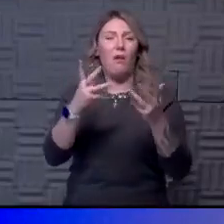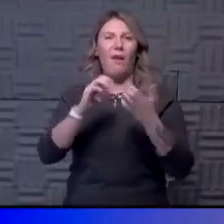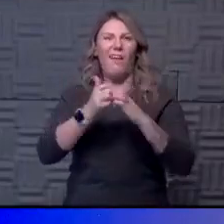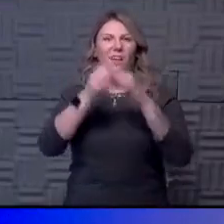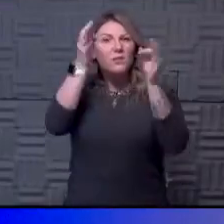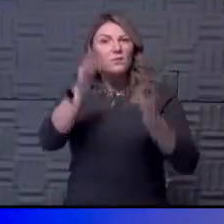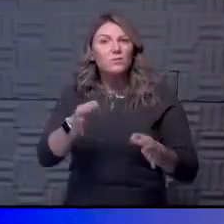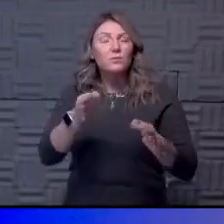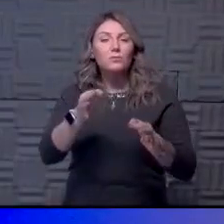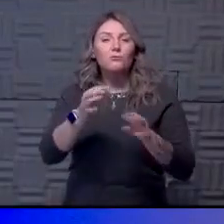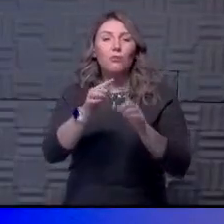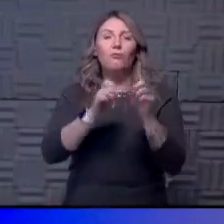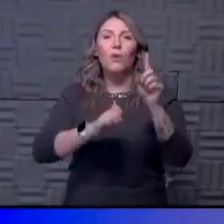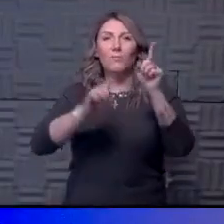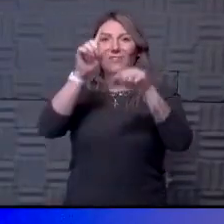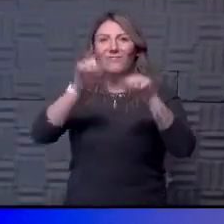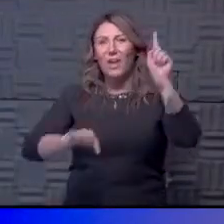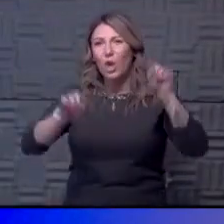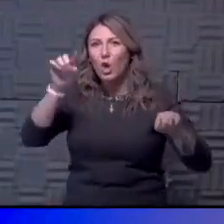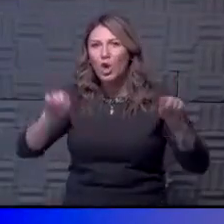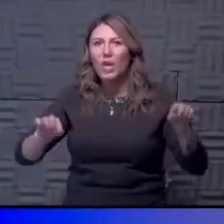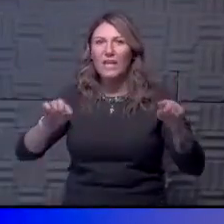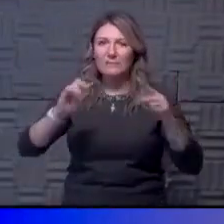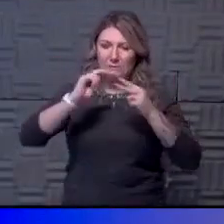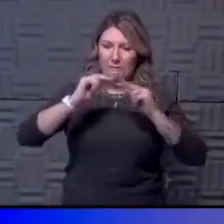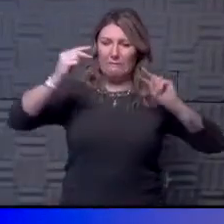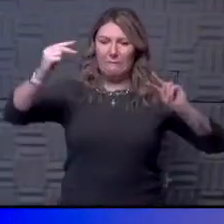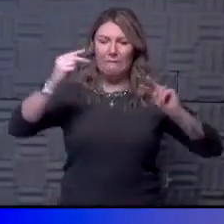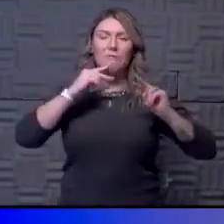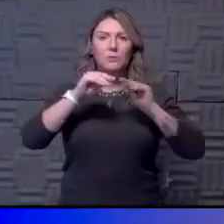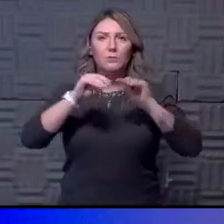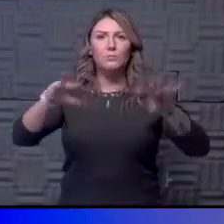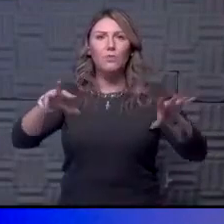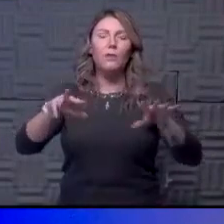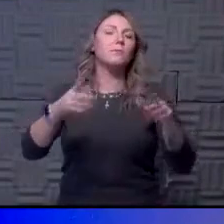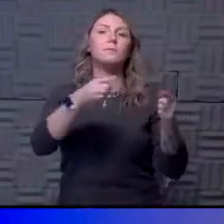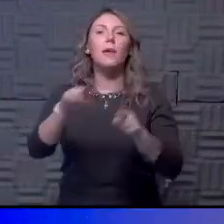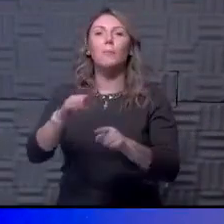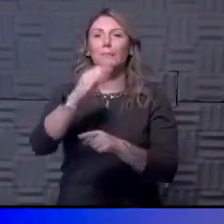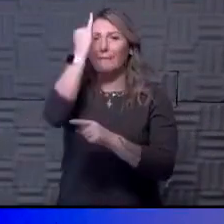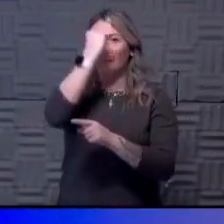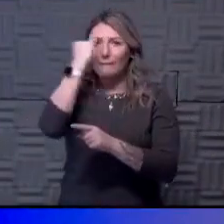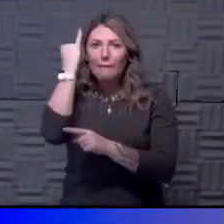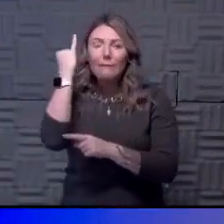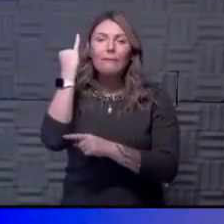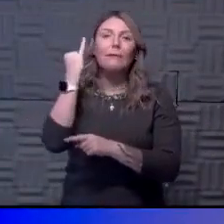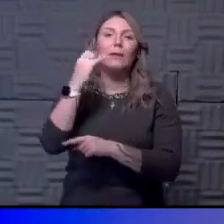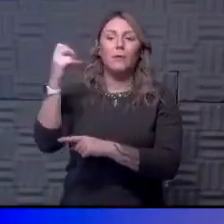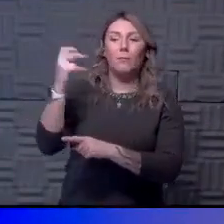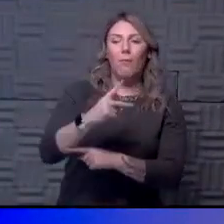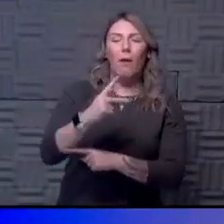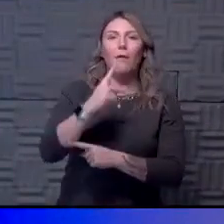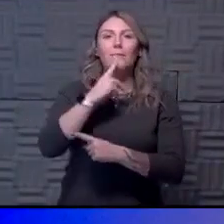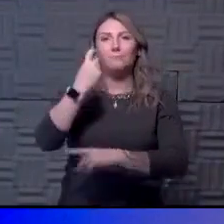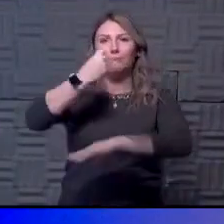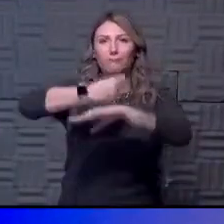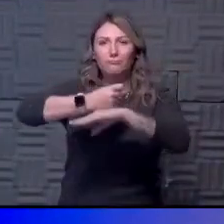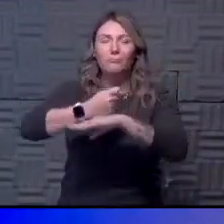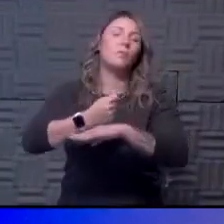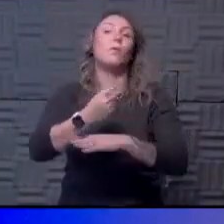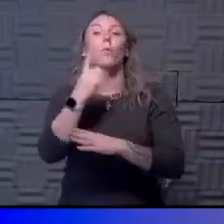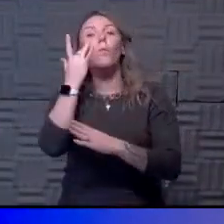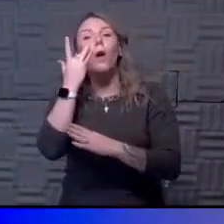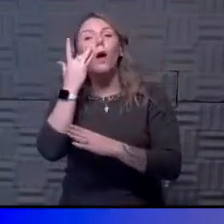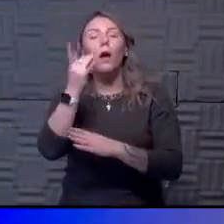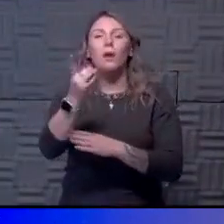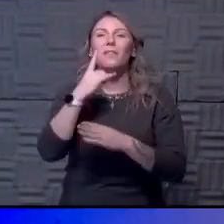by the variance spread. We know that is happening in Italy, that they had to go back into a shutdown or lockdown because